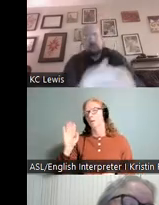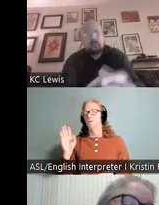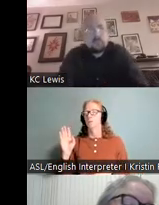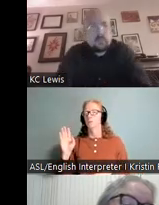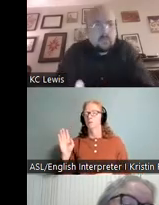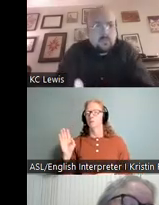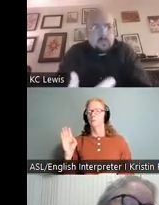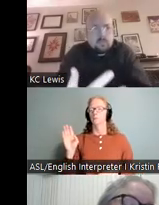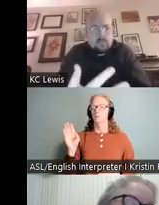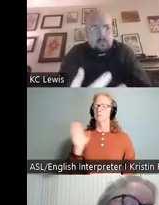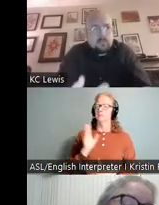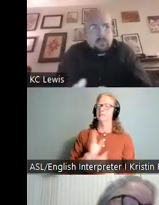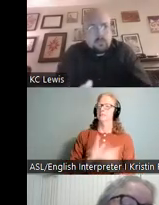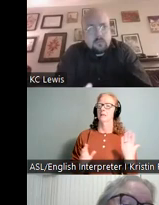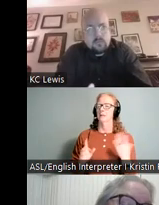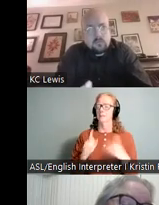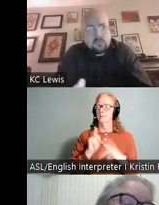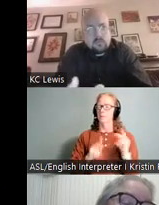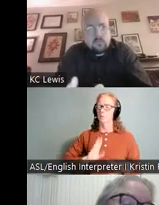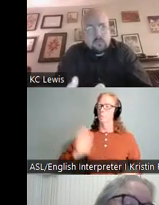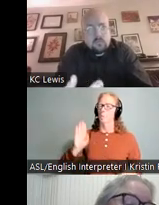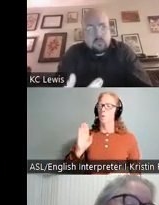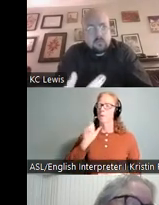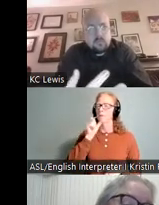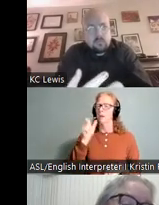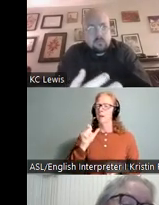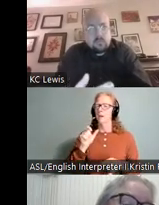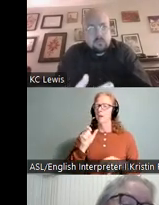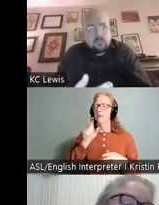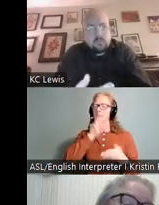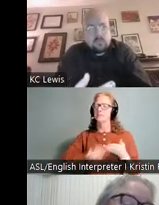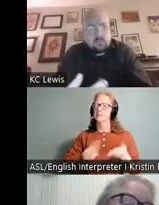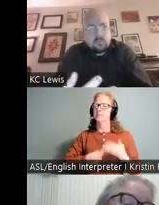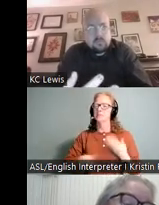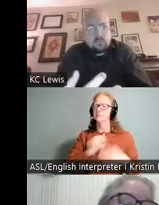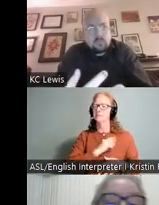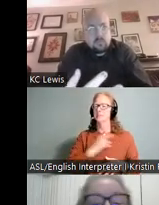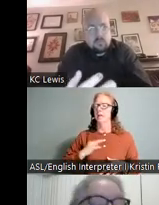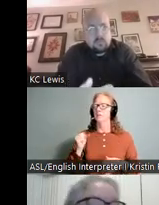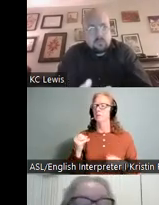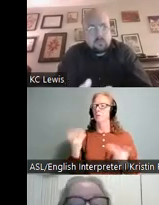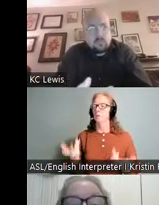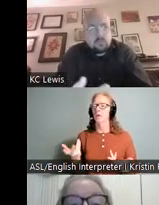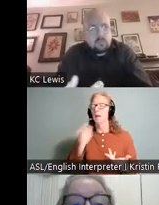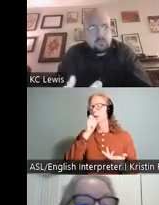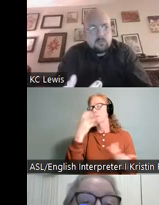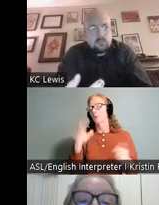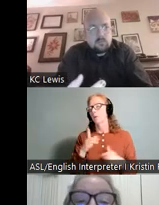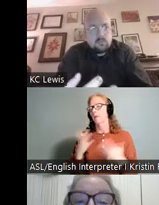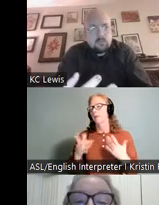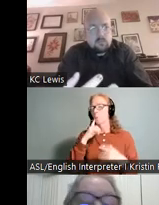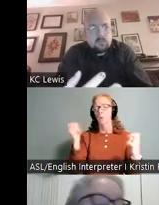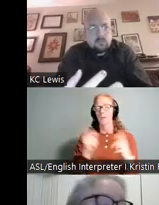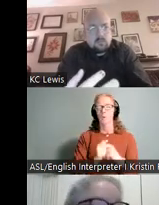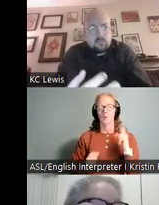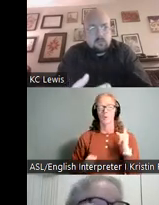You know, I think some of the people who aren't sworn employees are like clerical staff and stuff like that. So I don't know. I think maybe we're okay